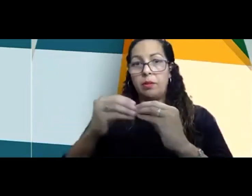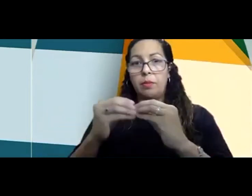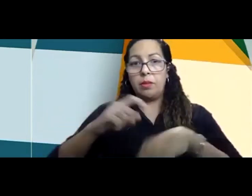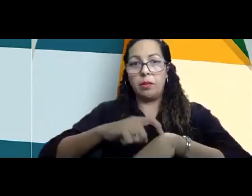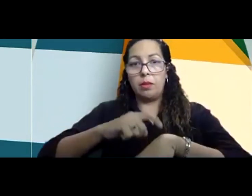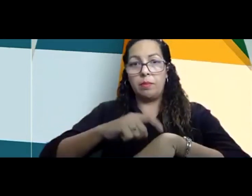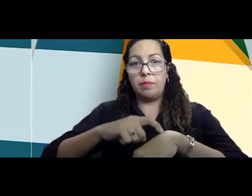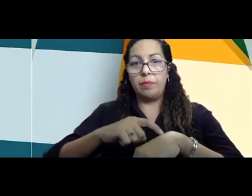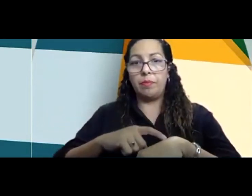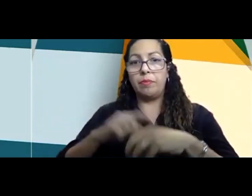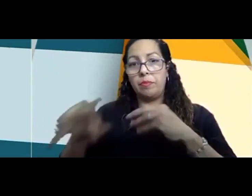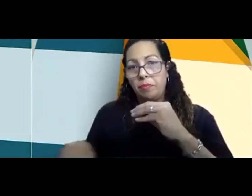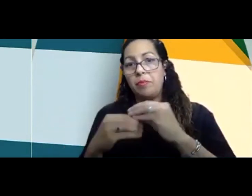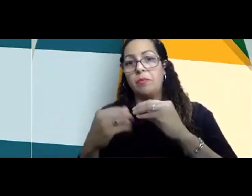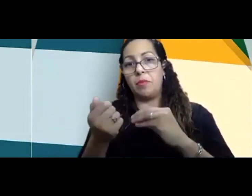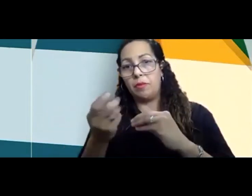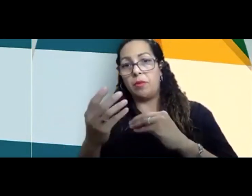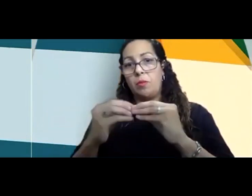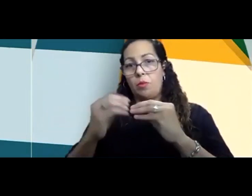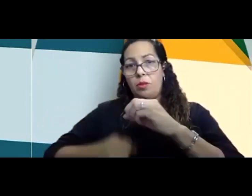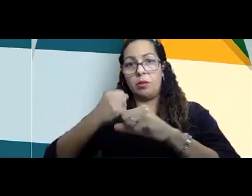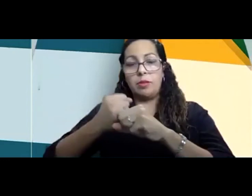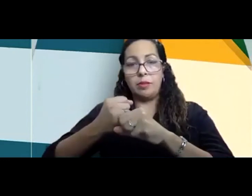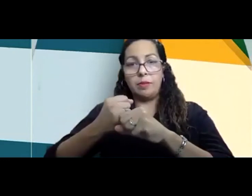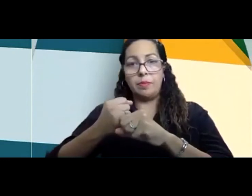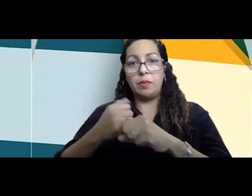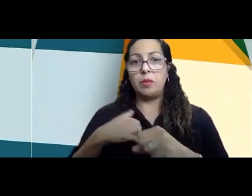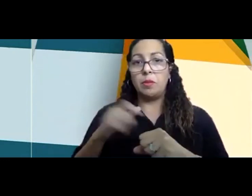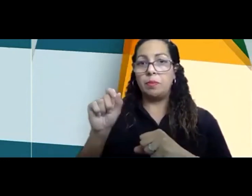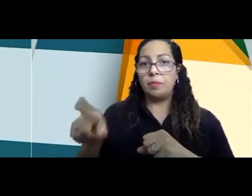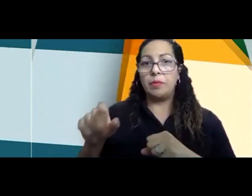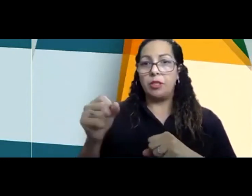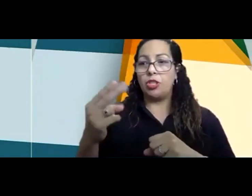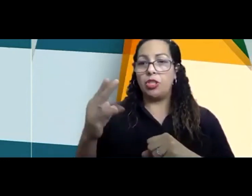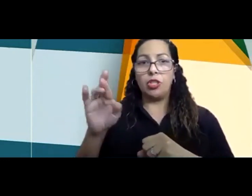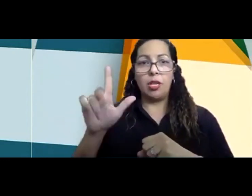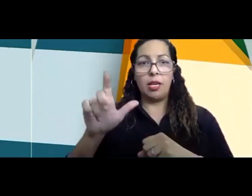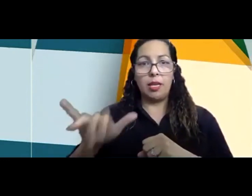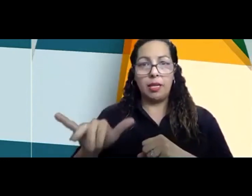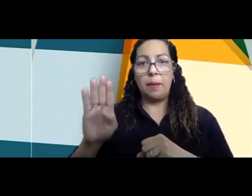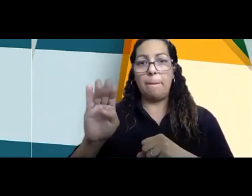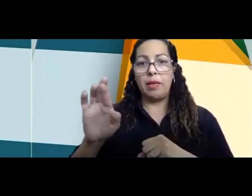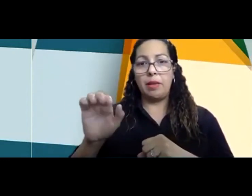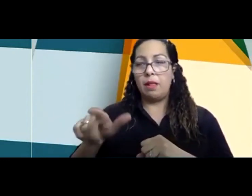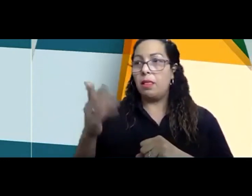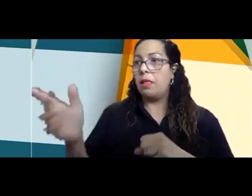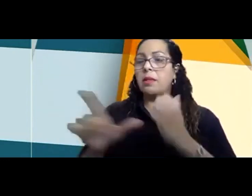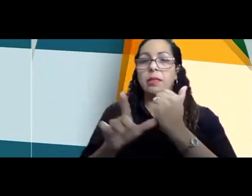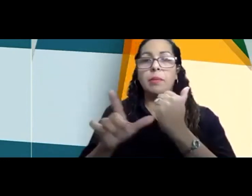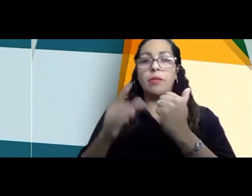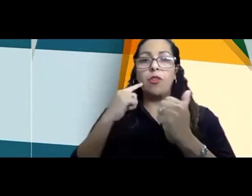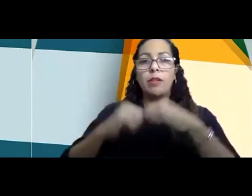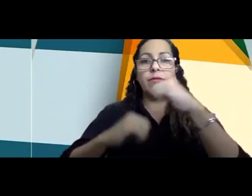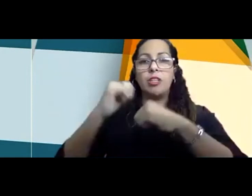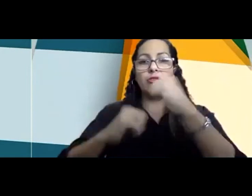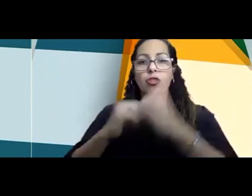to additional years. Now, I will ask Shirley Viviel, Deputy Director for the Infrastructure